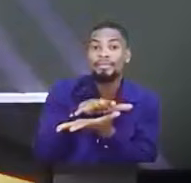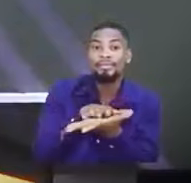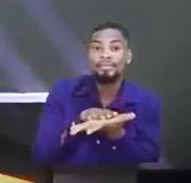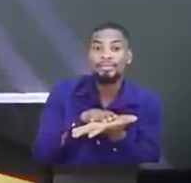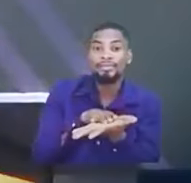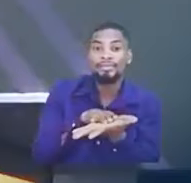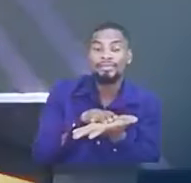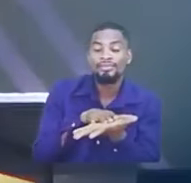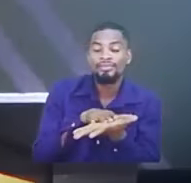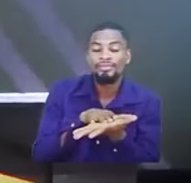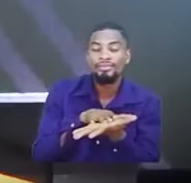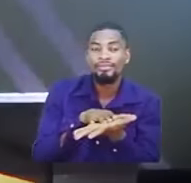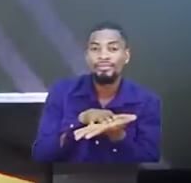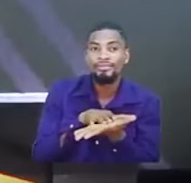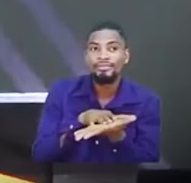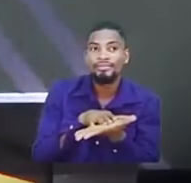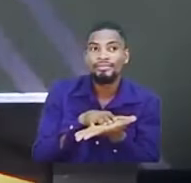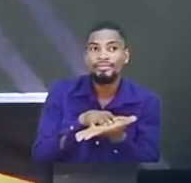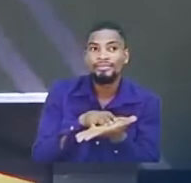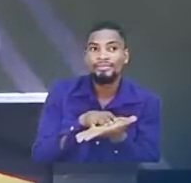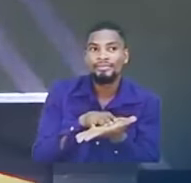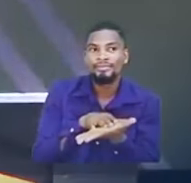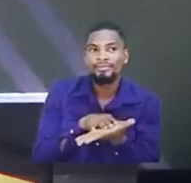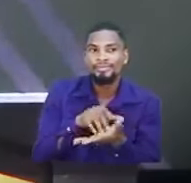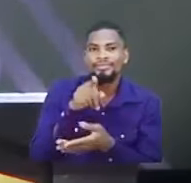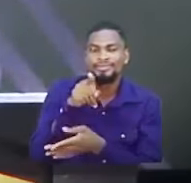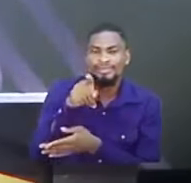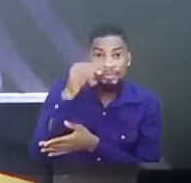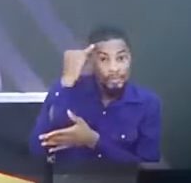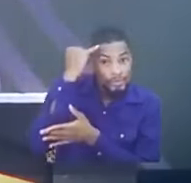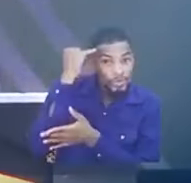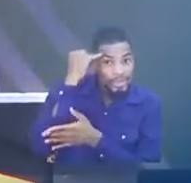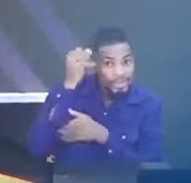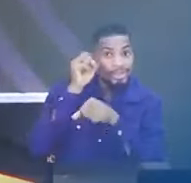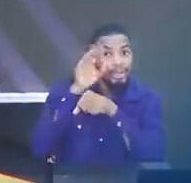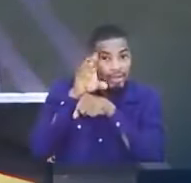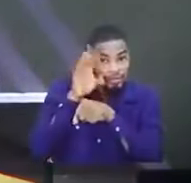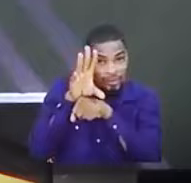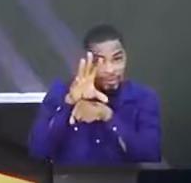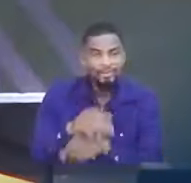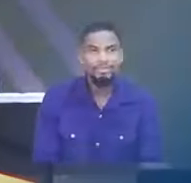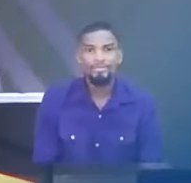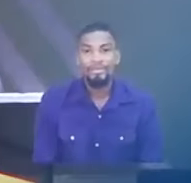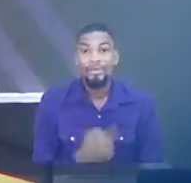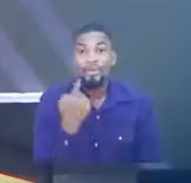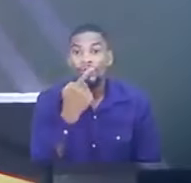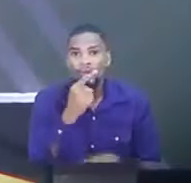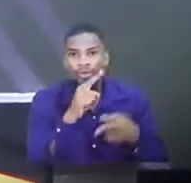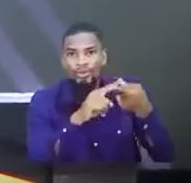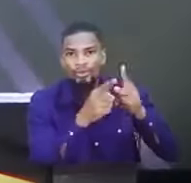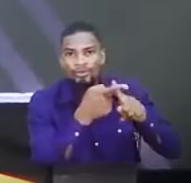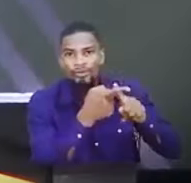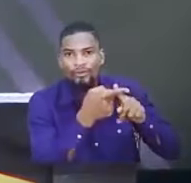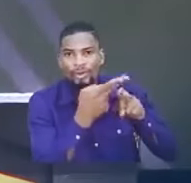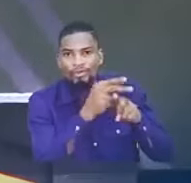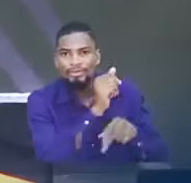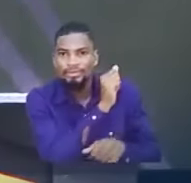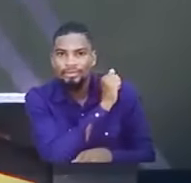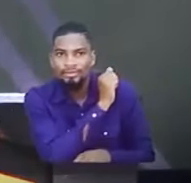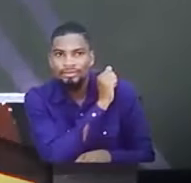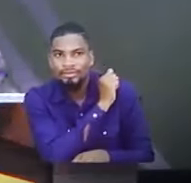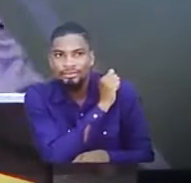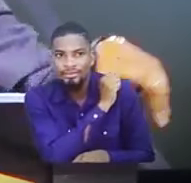See, this is Jonadab's advice to his friend. Meanwhile, the friend says